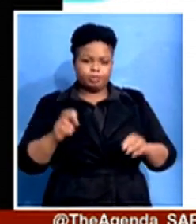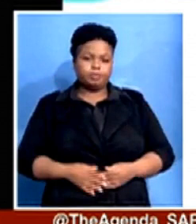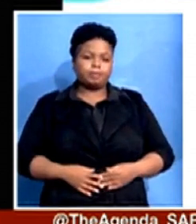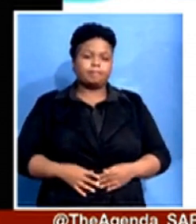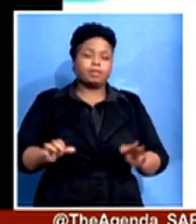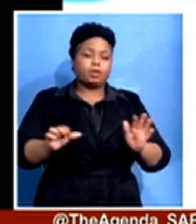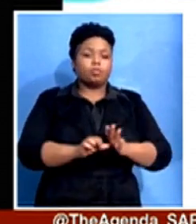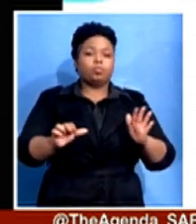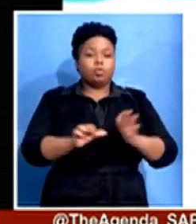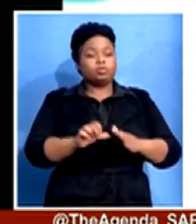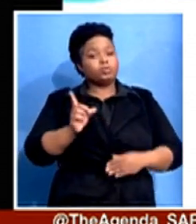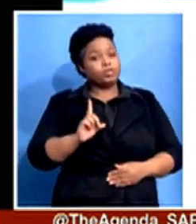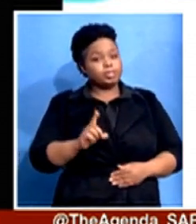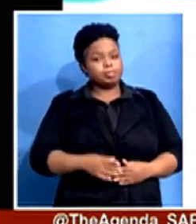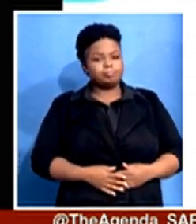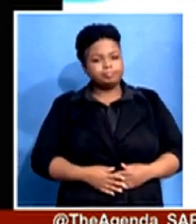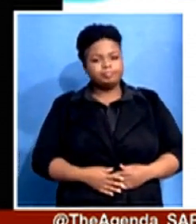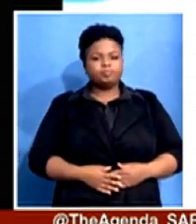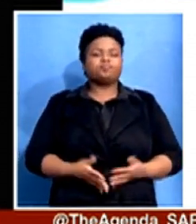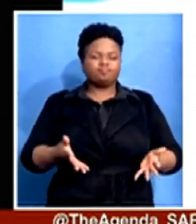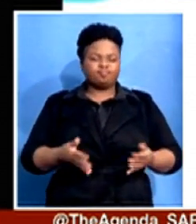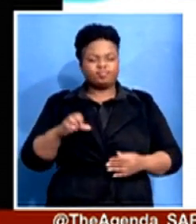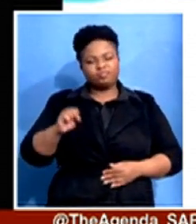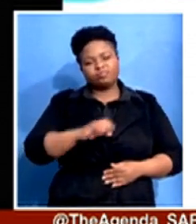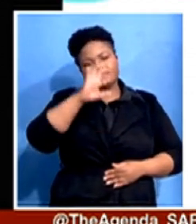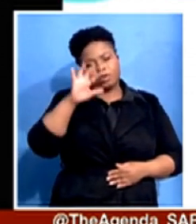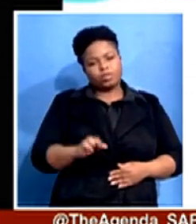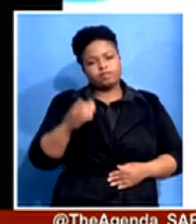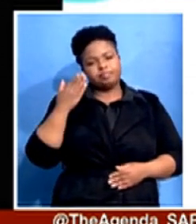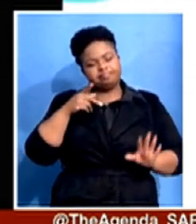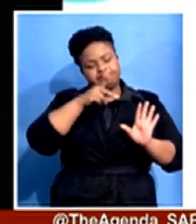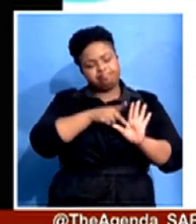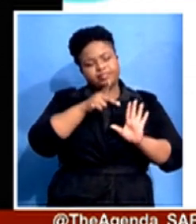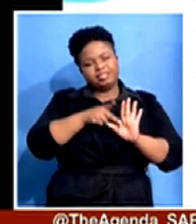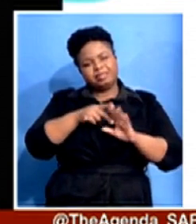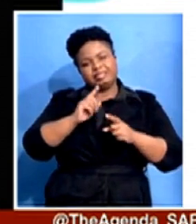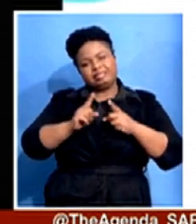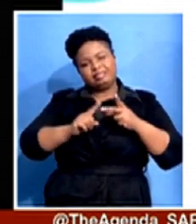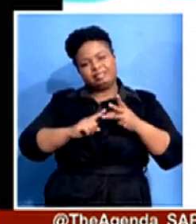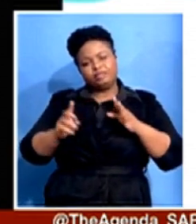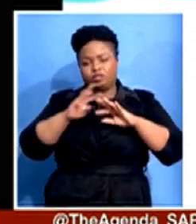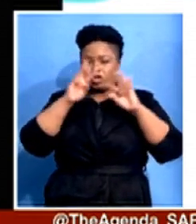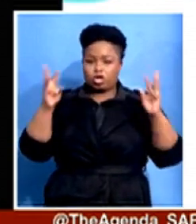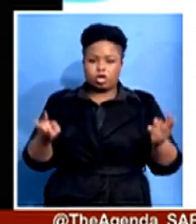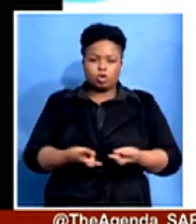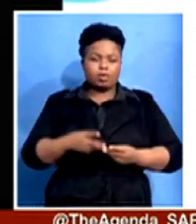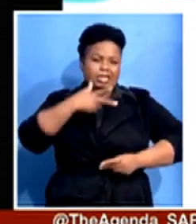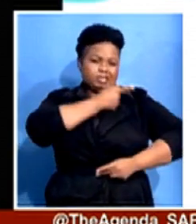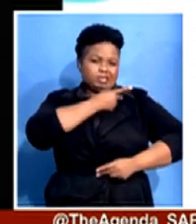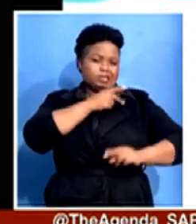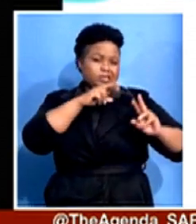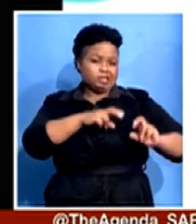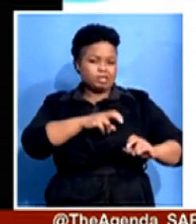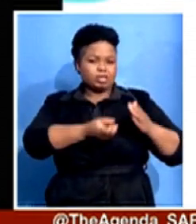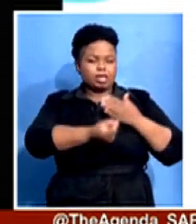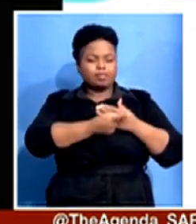fact that South Africa participated in a number of these global vaccine studies that were ongoing across the world.